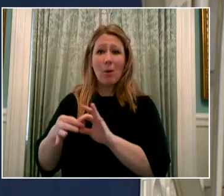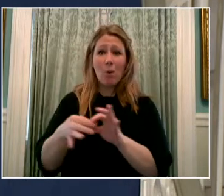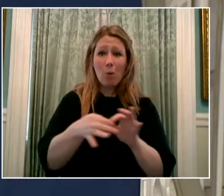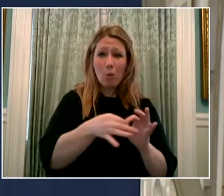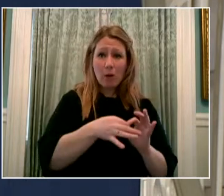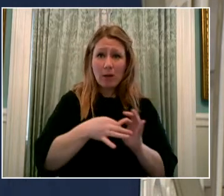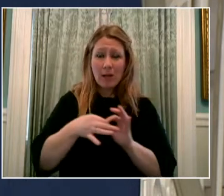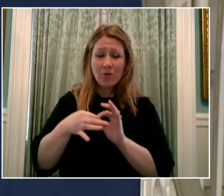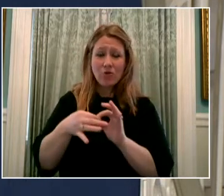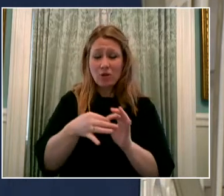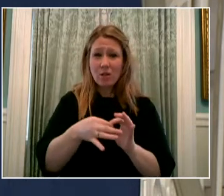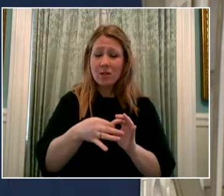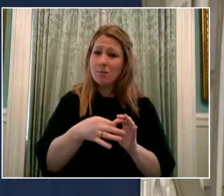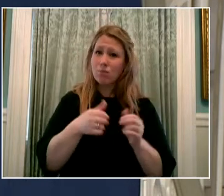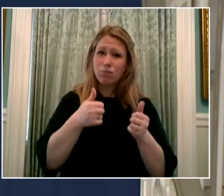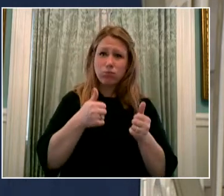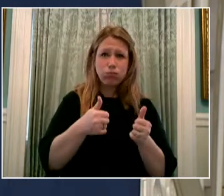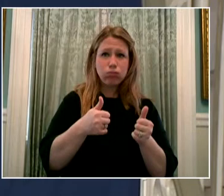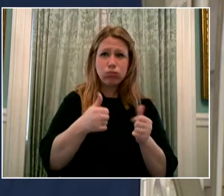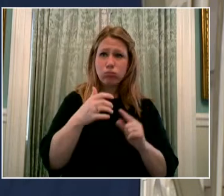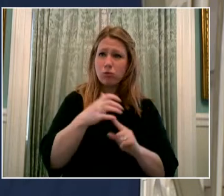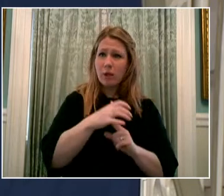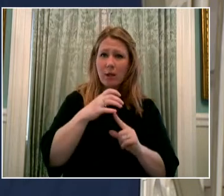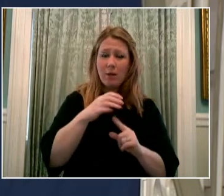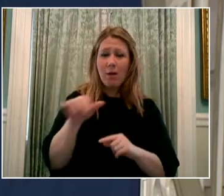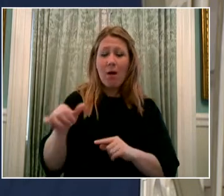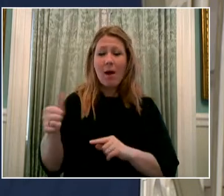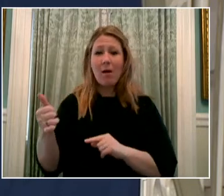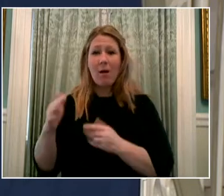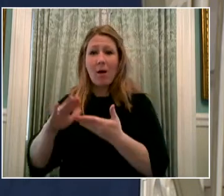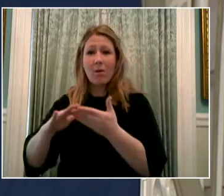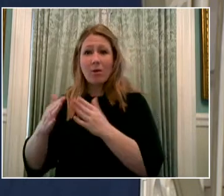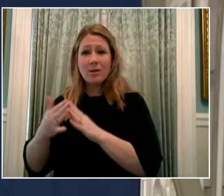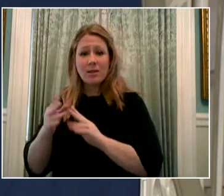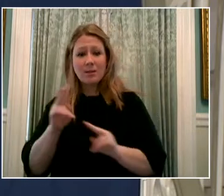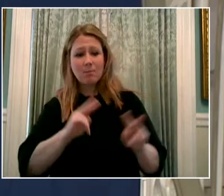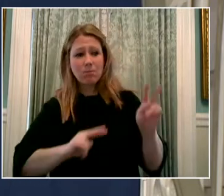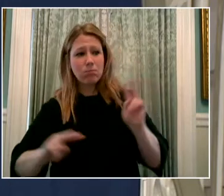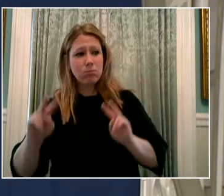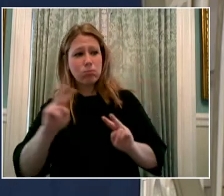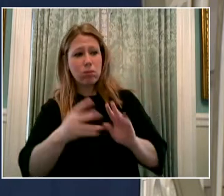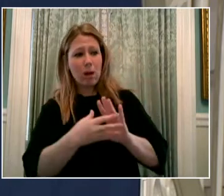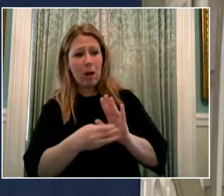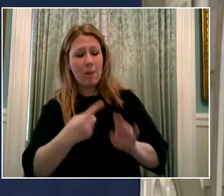a formal announcement once we go through the vetting process and have the right person to do the job.